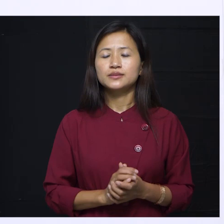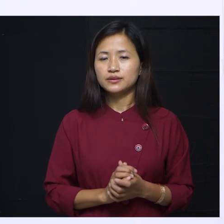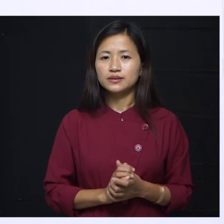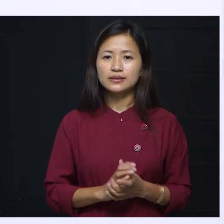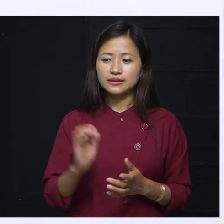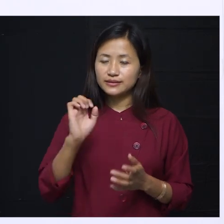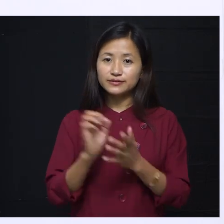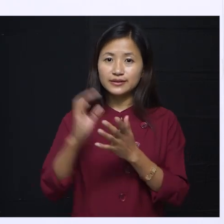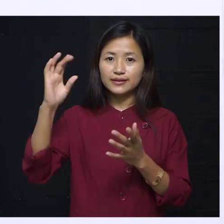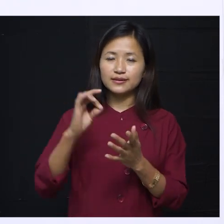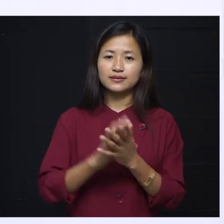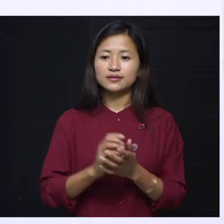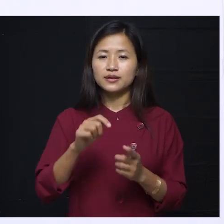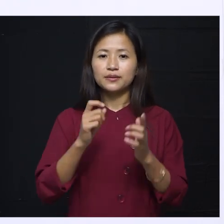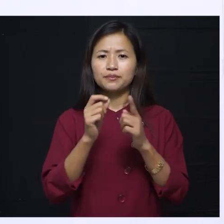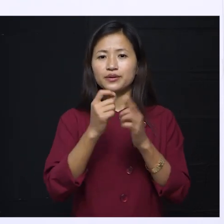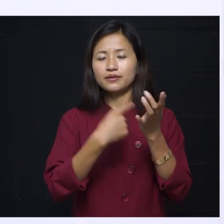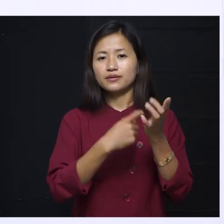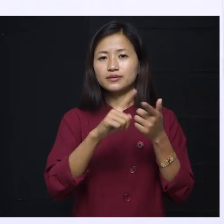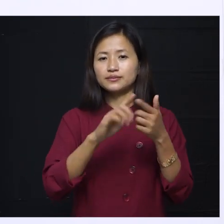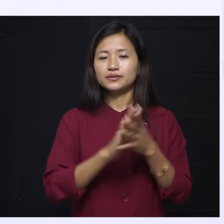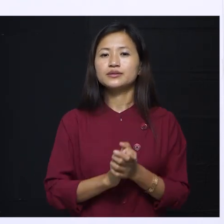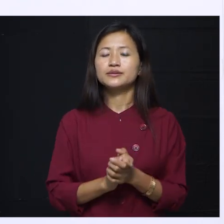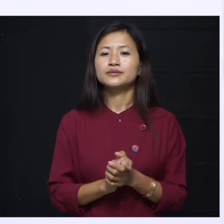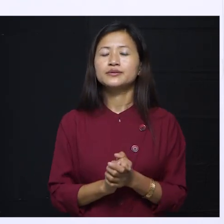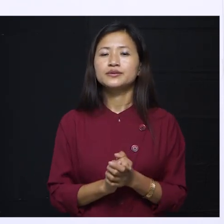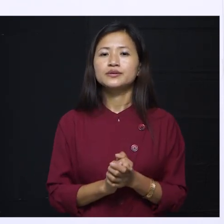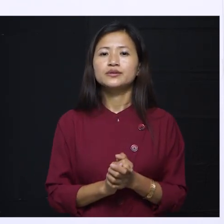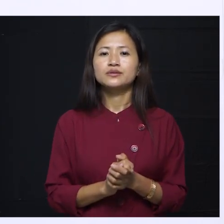even again the word pre here is a prefix.